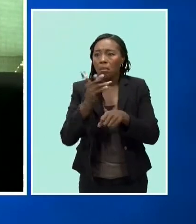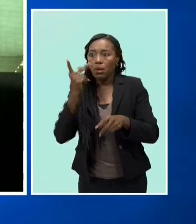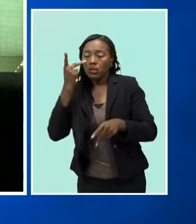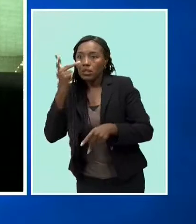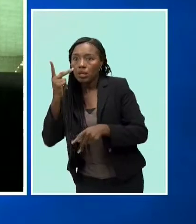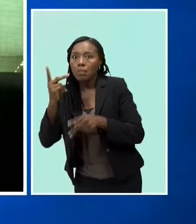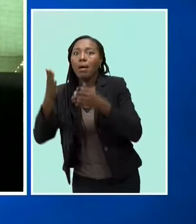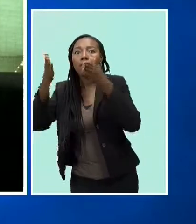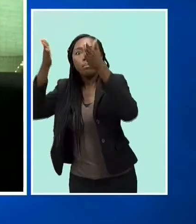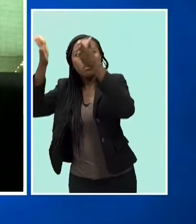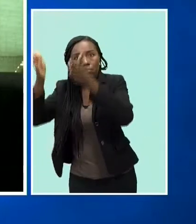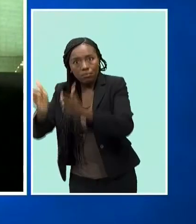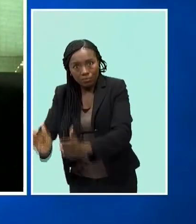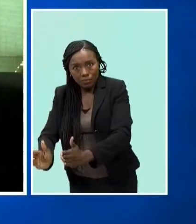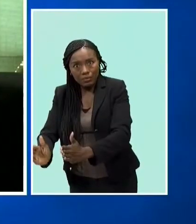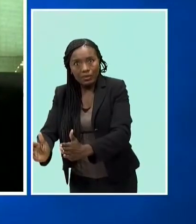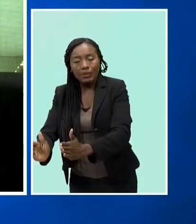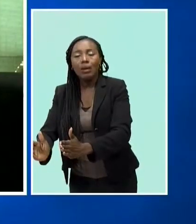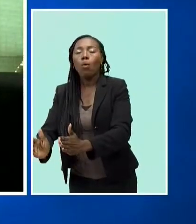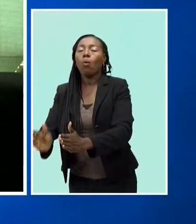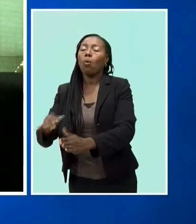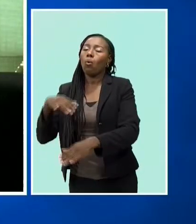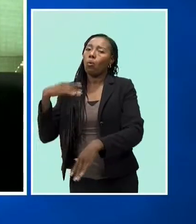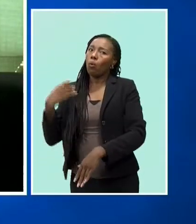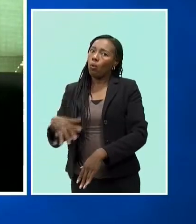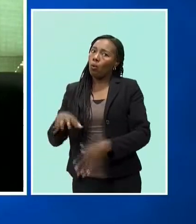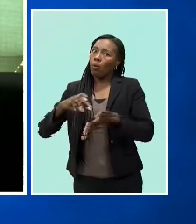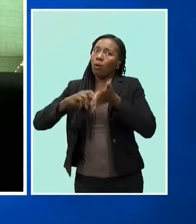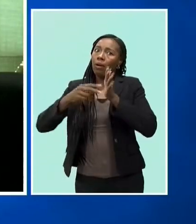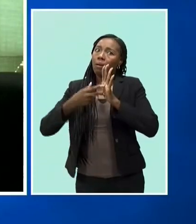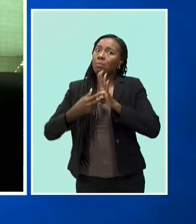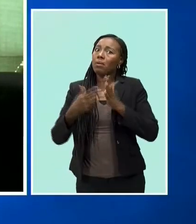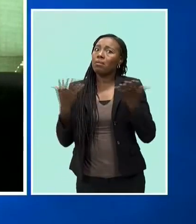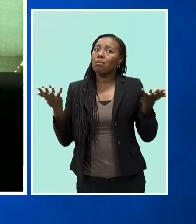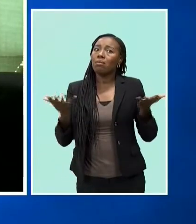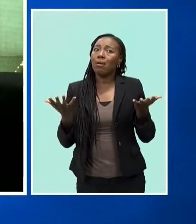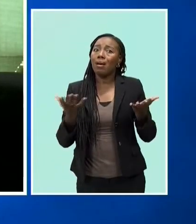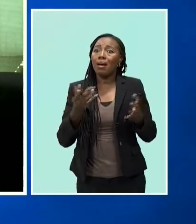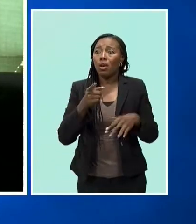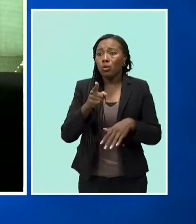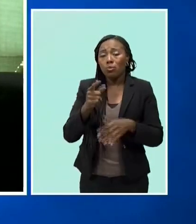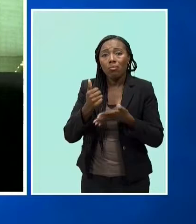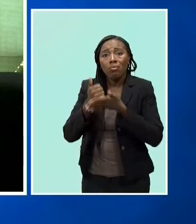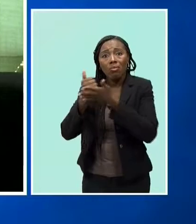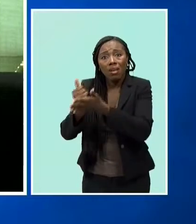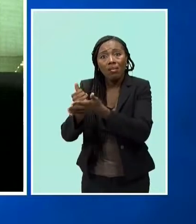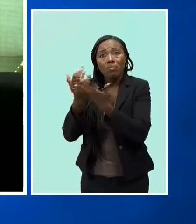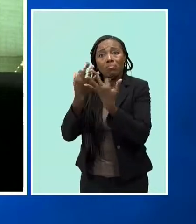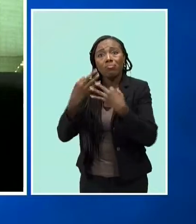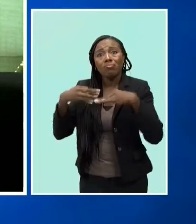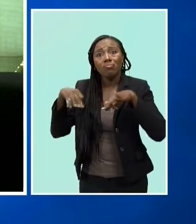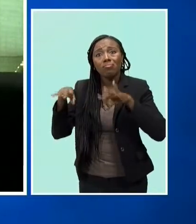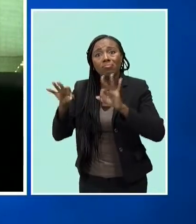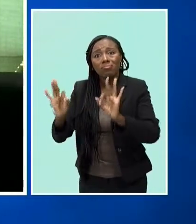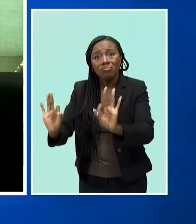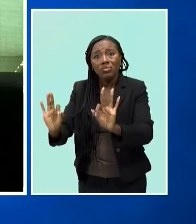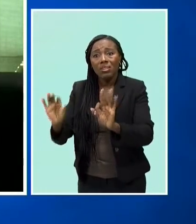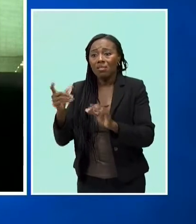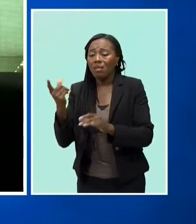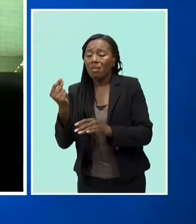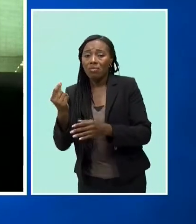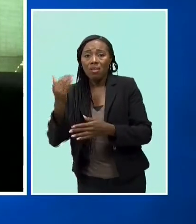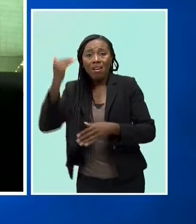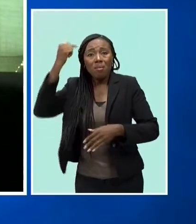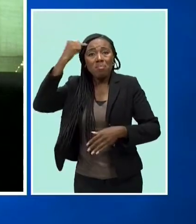being, then you are not giving them the freedom to bring their